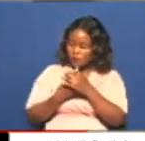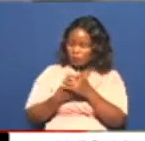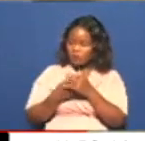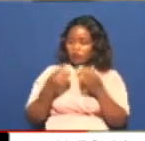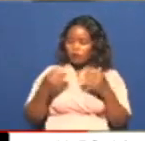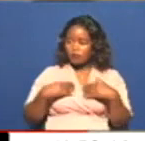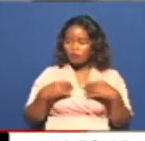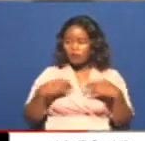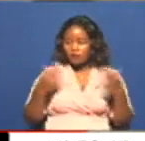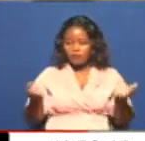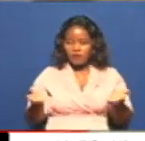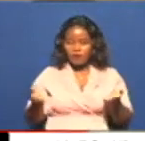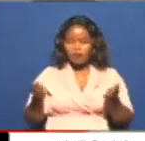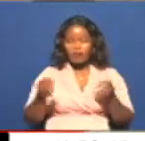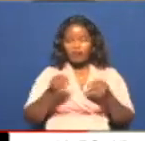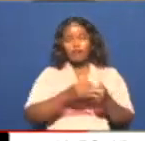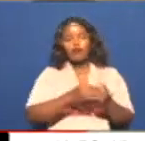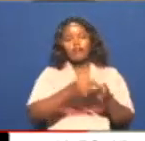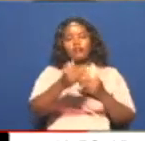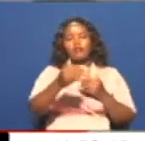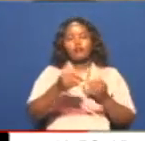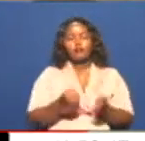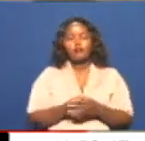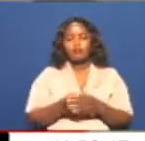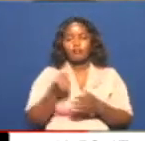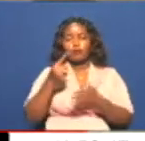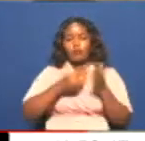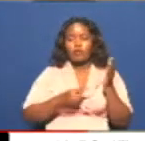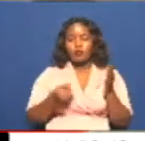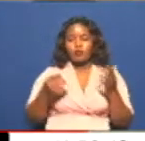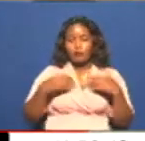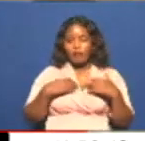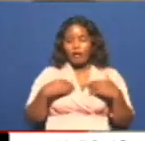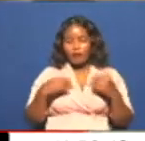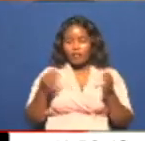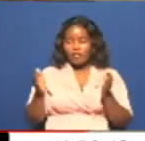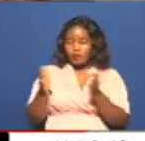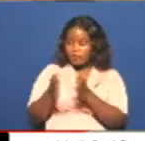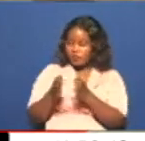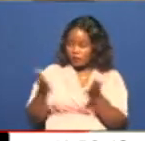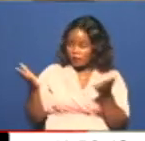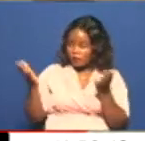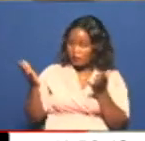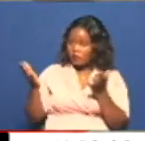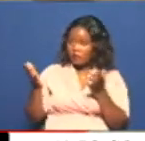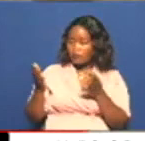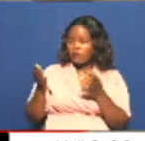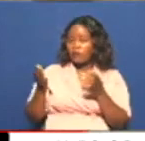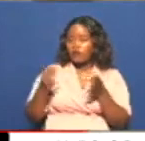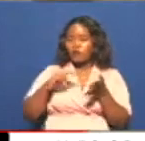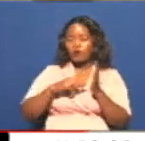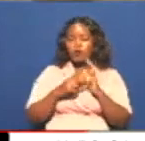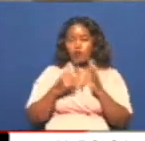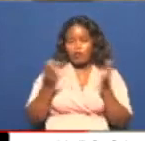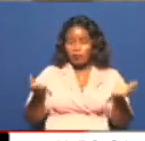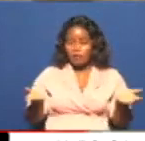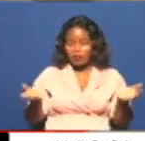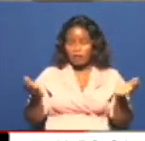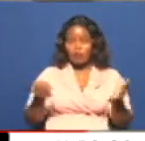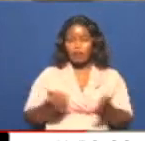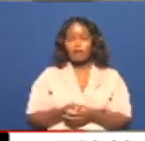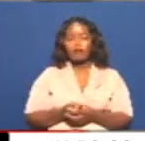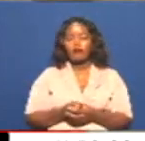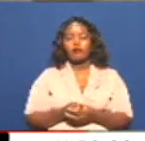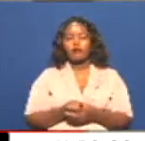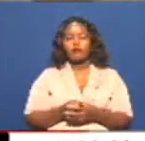have what I always call round pegs and square holes. Mm-hmm. I mean it cannot work. So we actually need